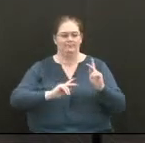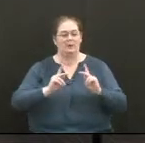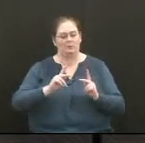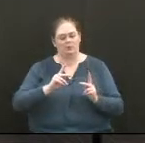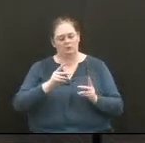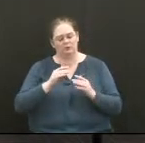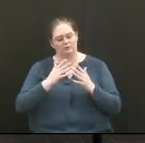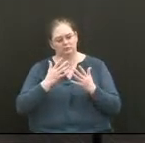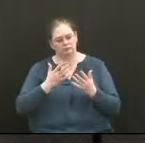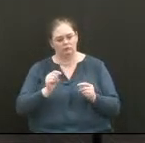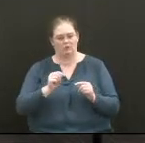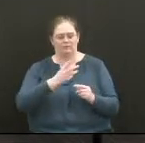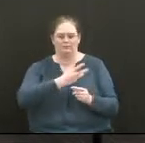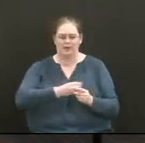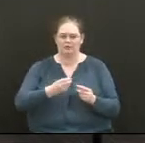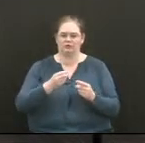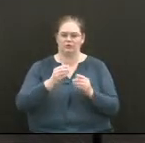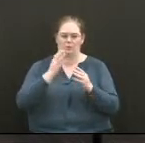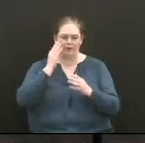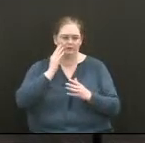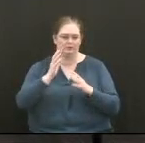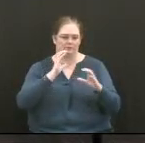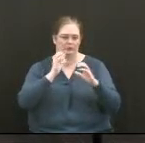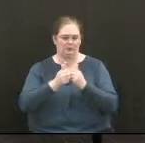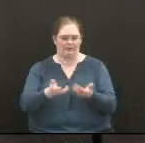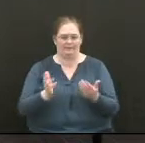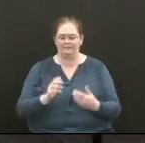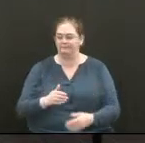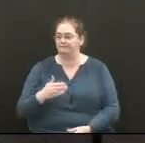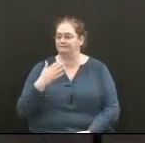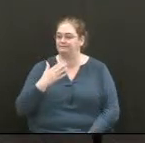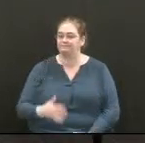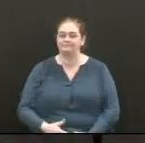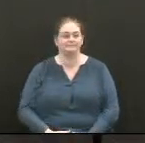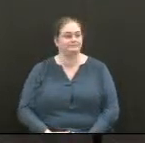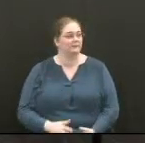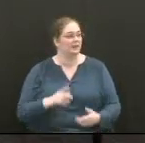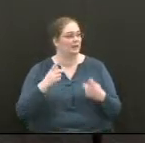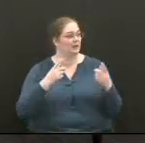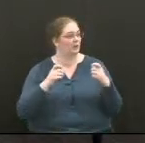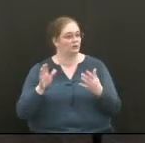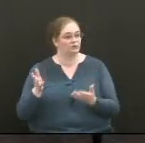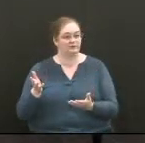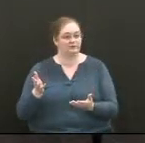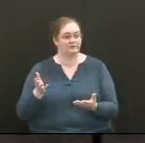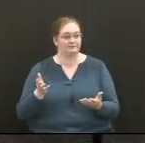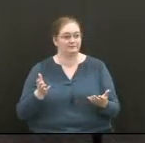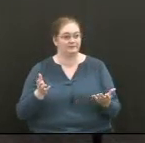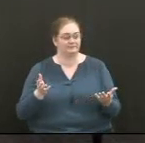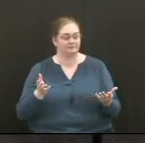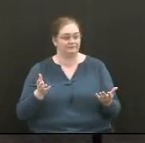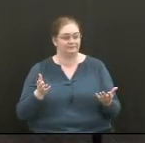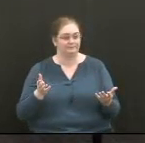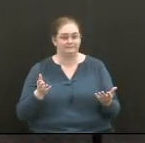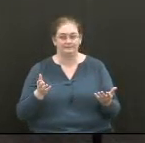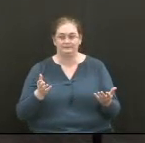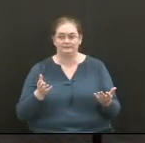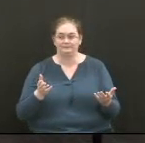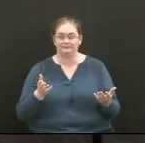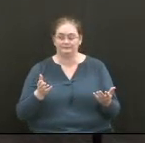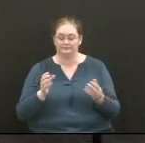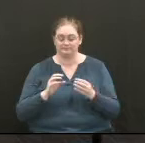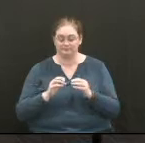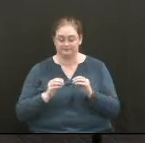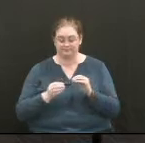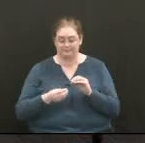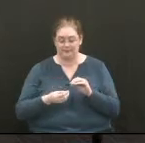and awareness and communication there. Thank you. Thank you. Questions? Any questions? And number